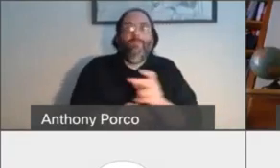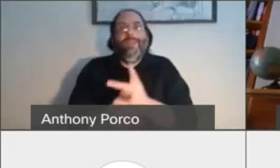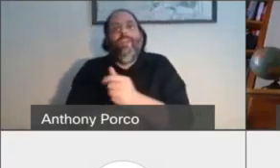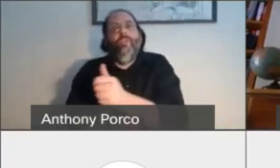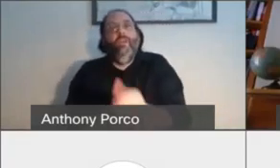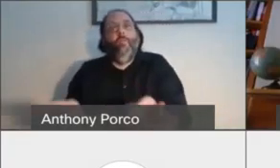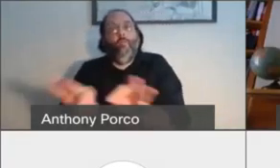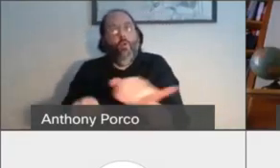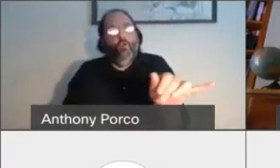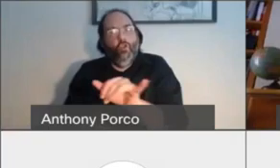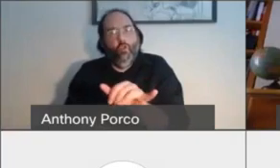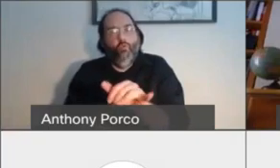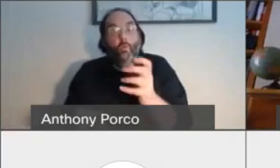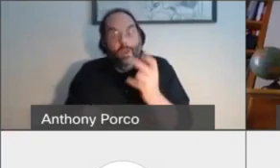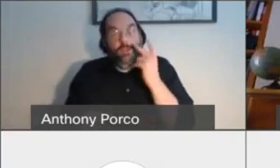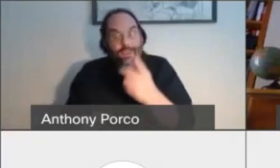continue to see you here.